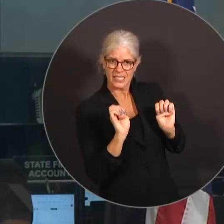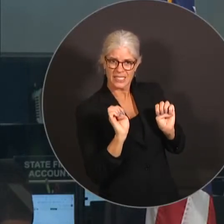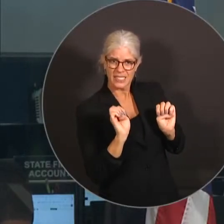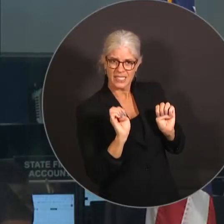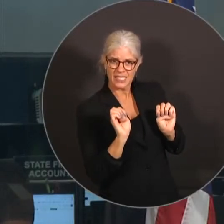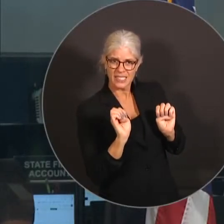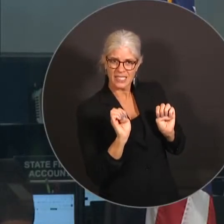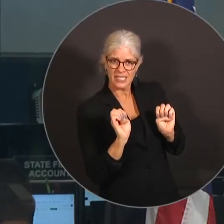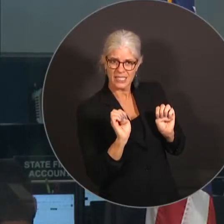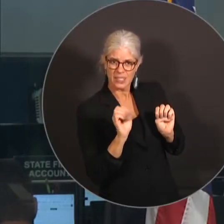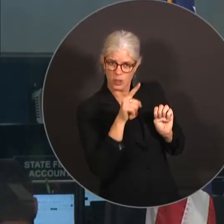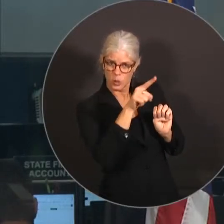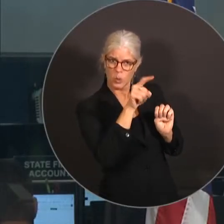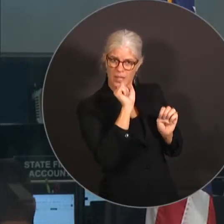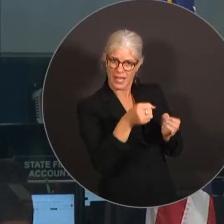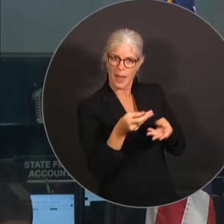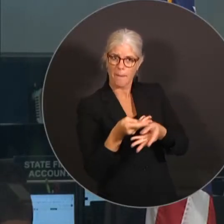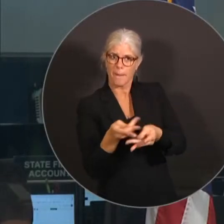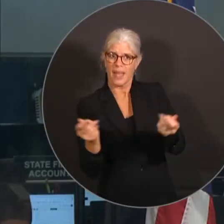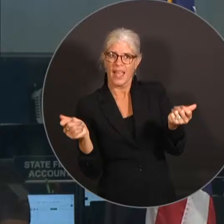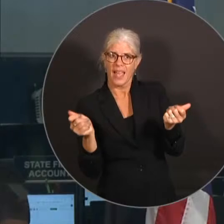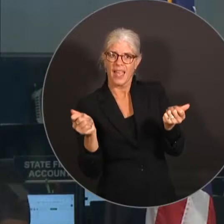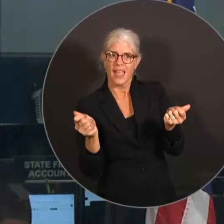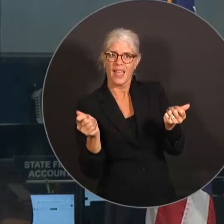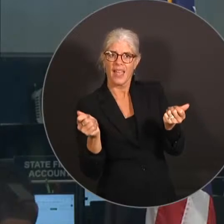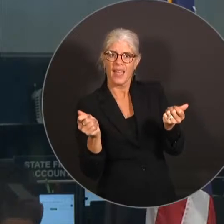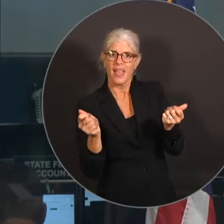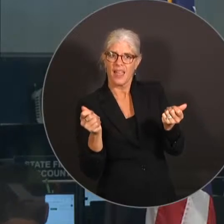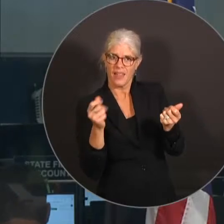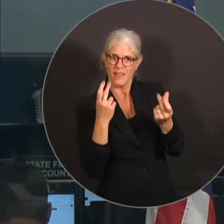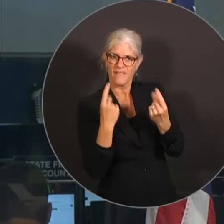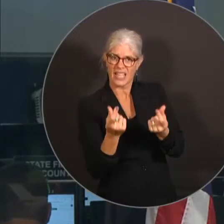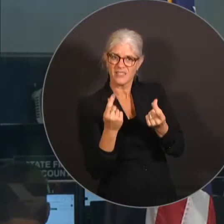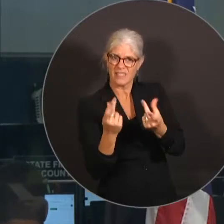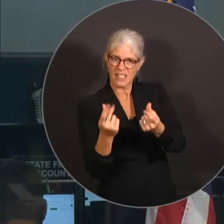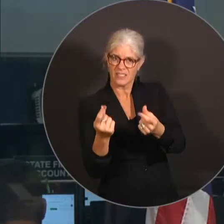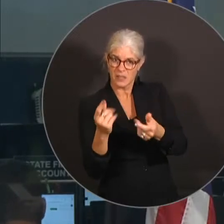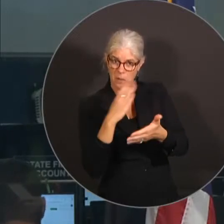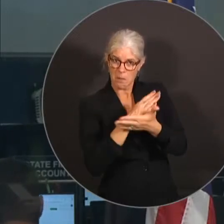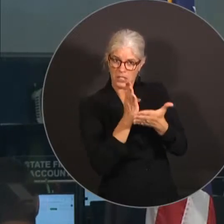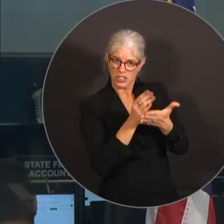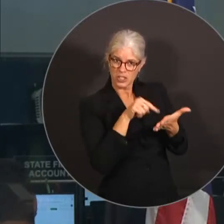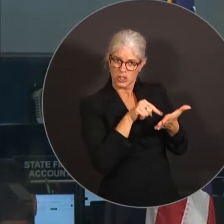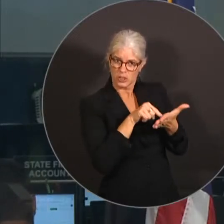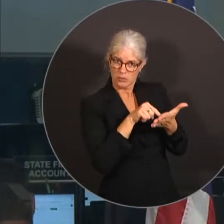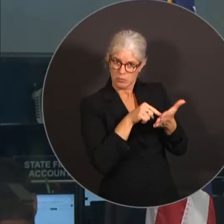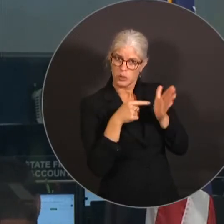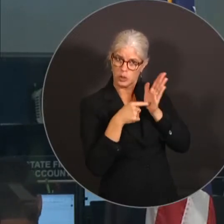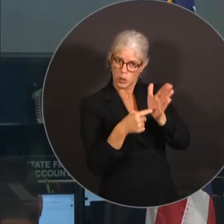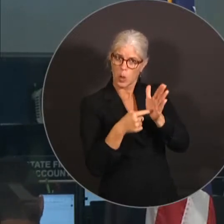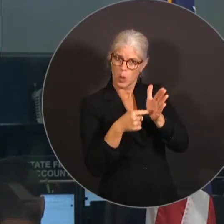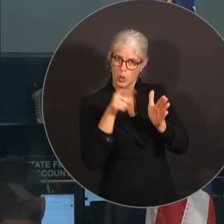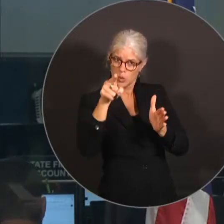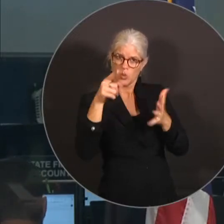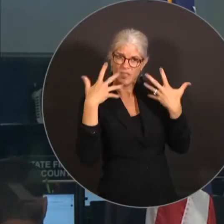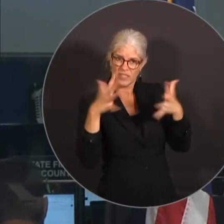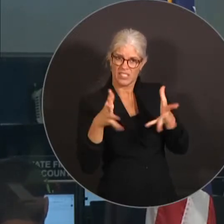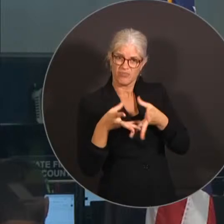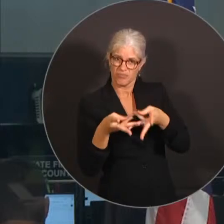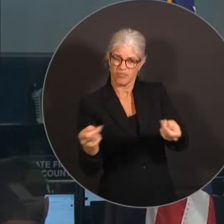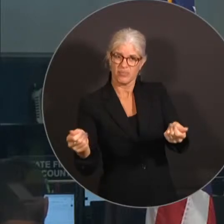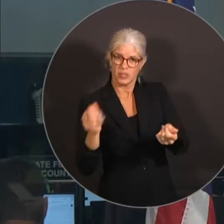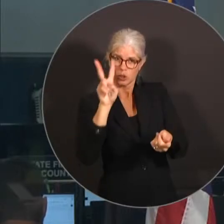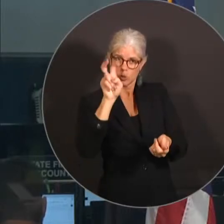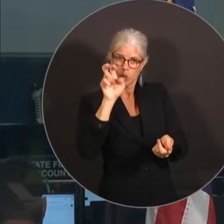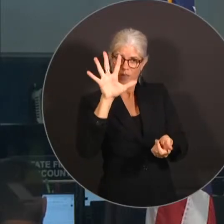for things in a much quicker fashion. The budget system indicates that so far you've gone through about 250 million, which is about half